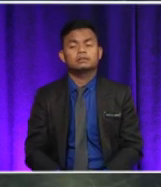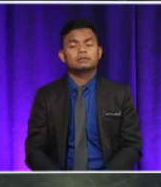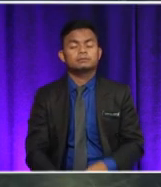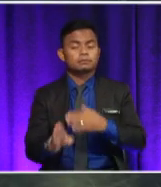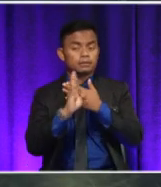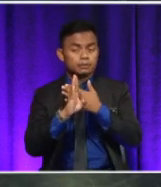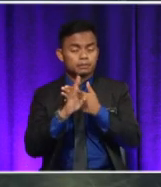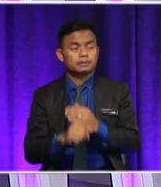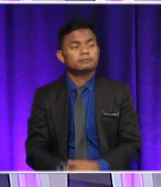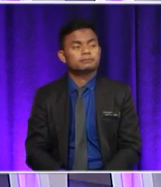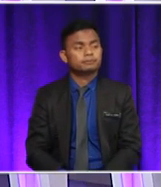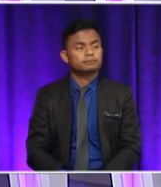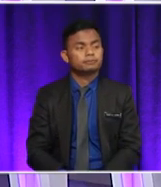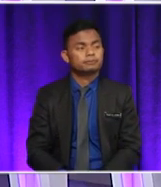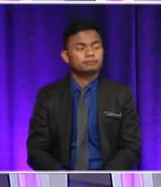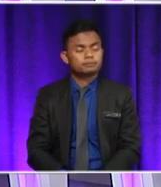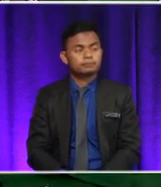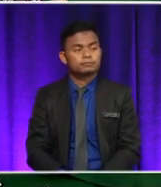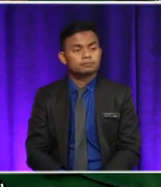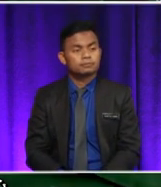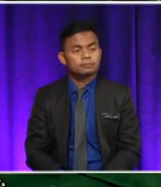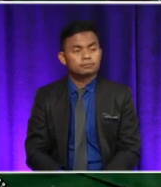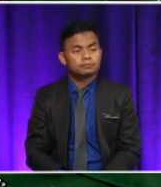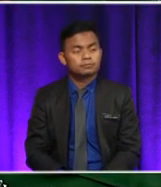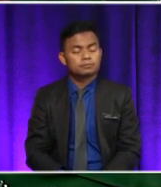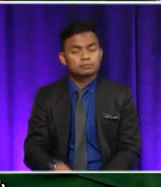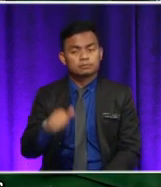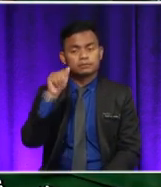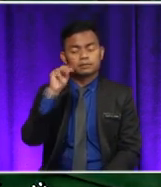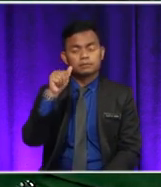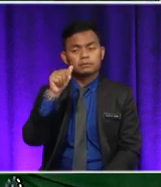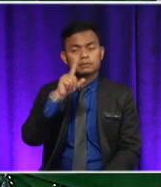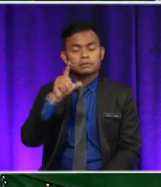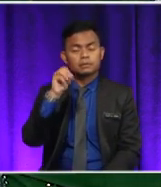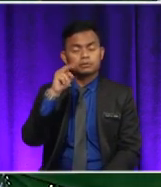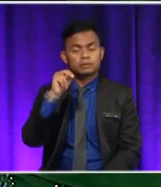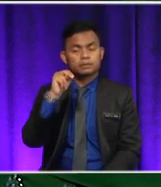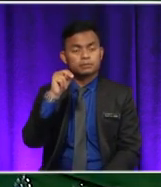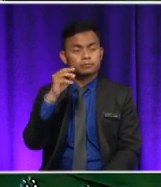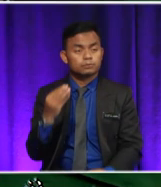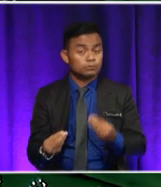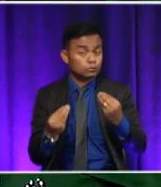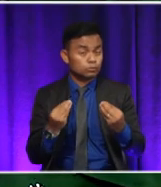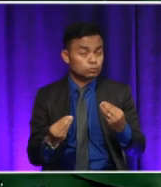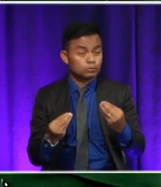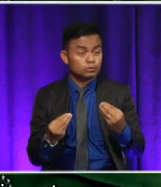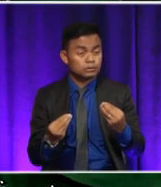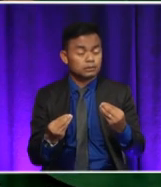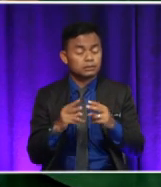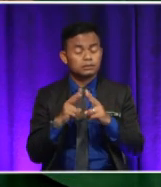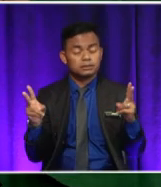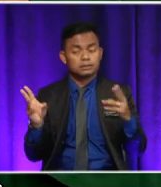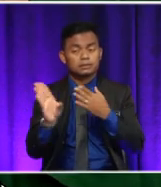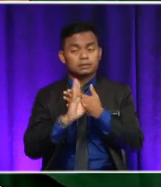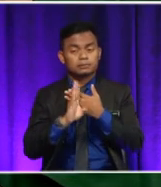and tribulations. Yeah, going to the Amazon with snakes definitely would be dangerous, I would